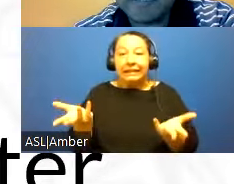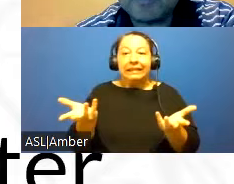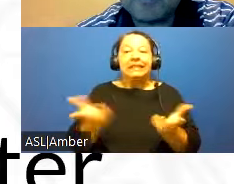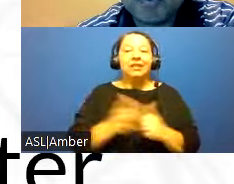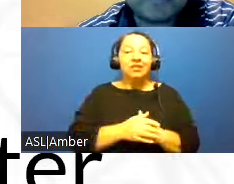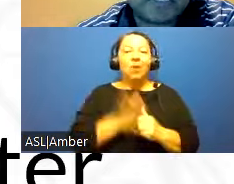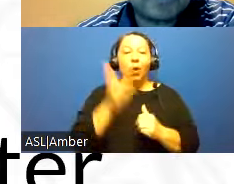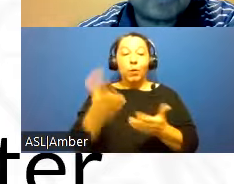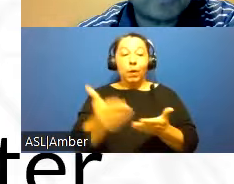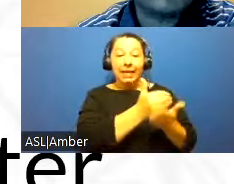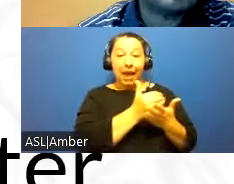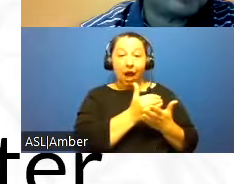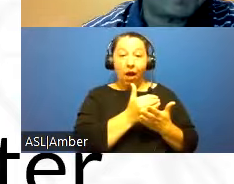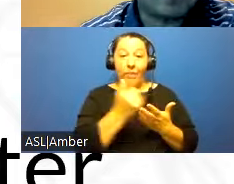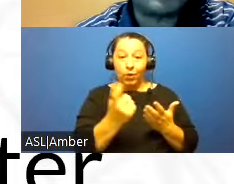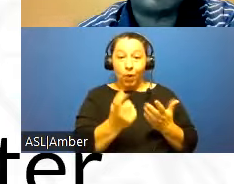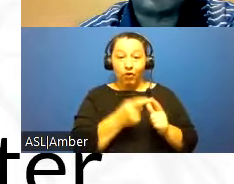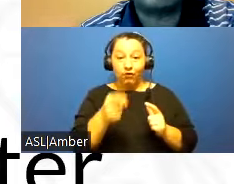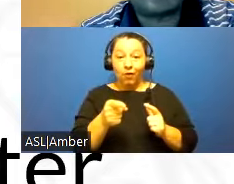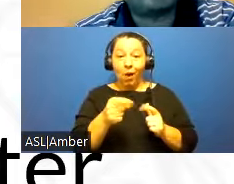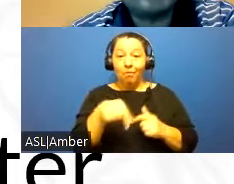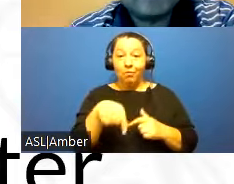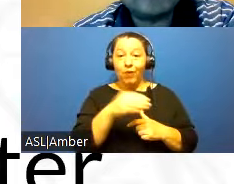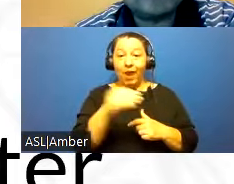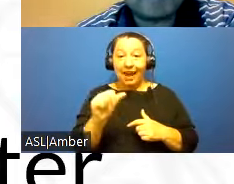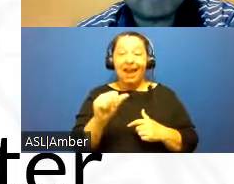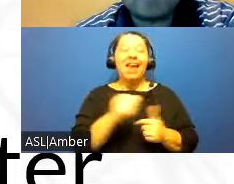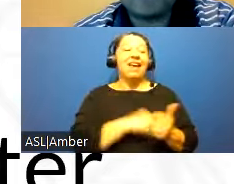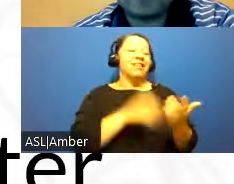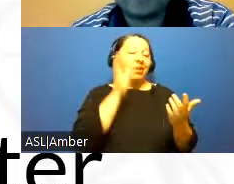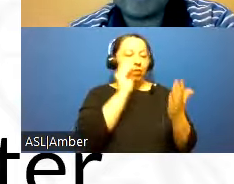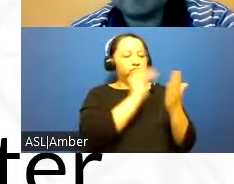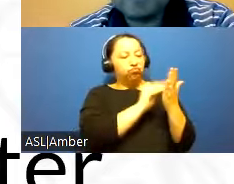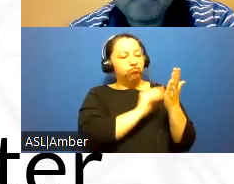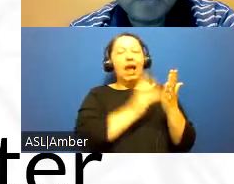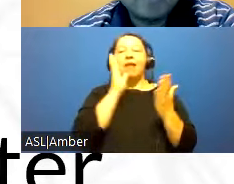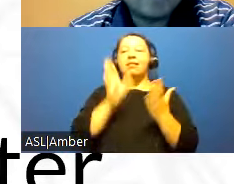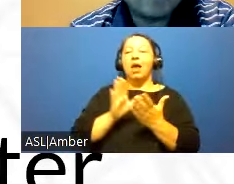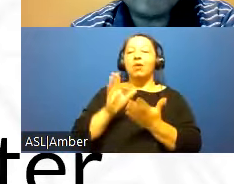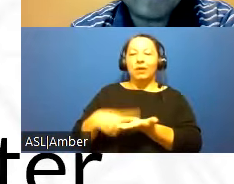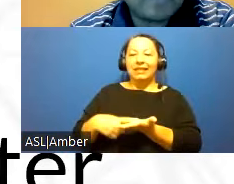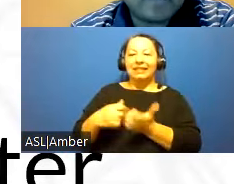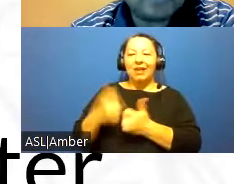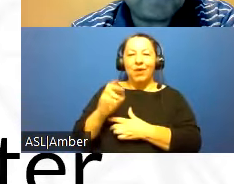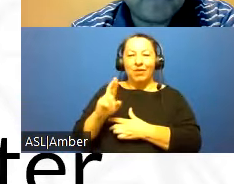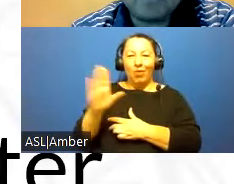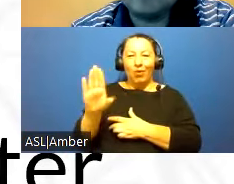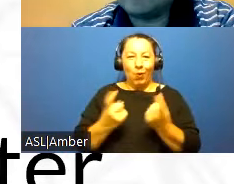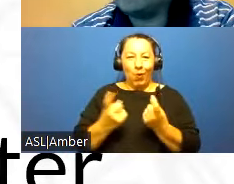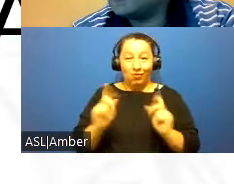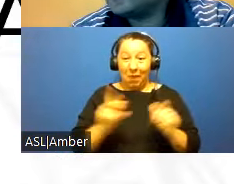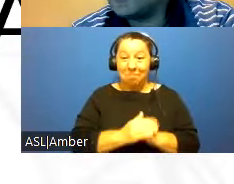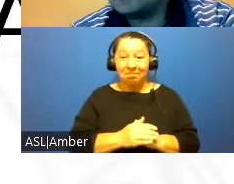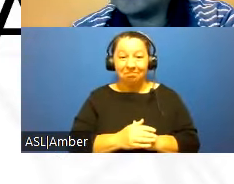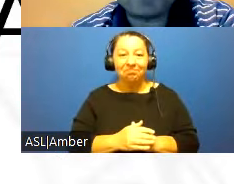questions at the end of the presentation. So Heather's going to speak for a little while and then we'll have a decent amount of time for Q&A. And then just a